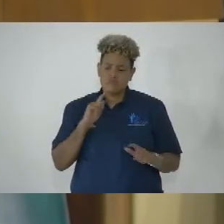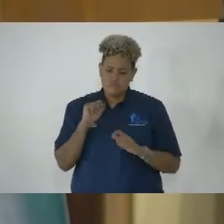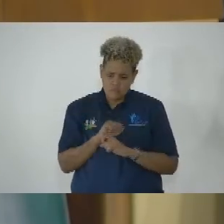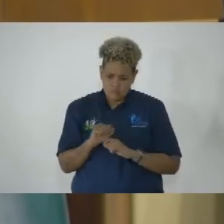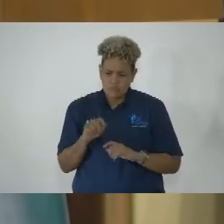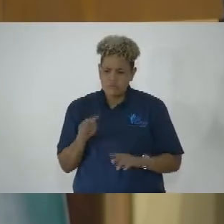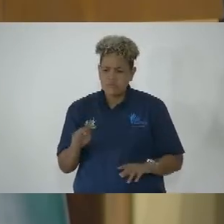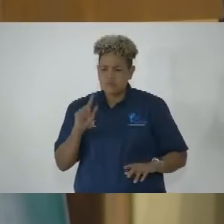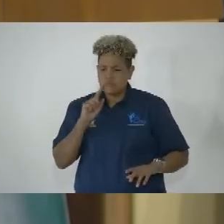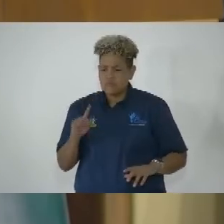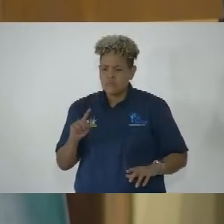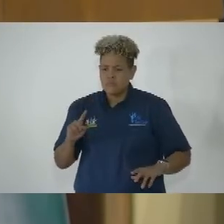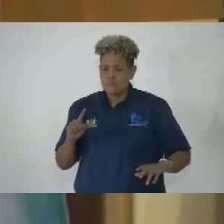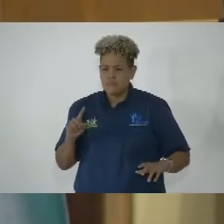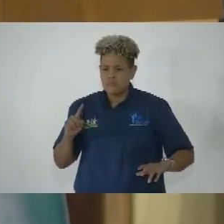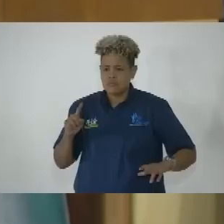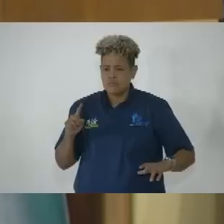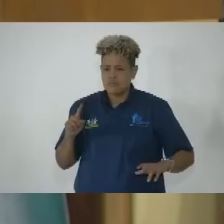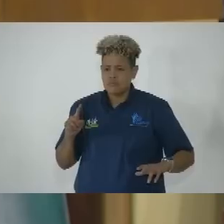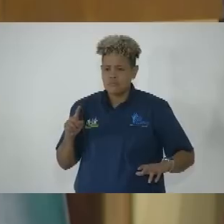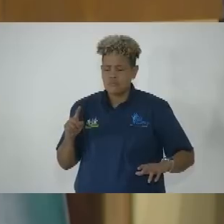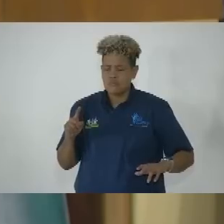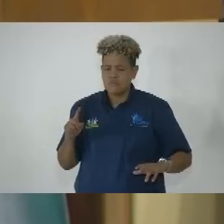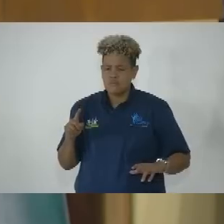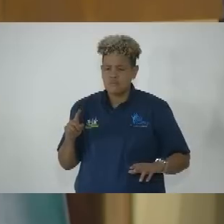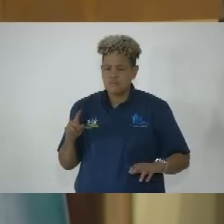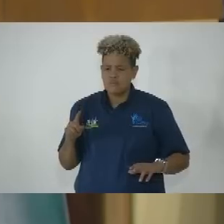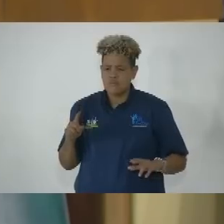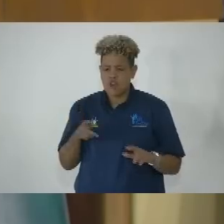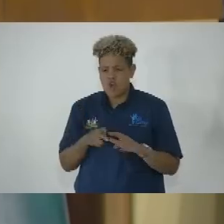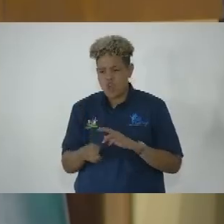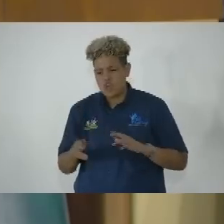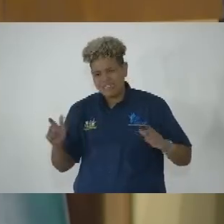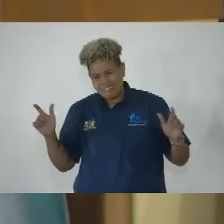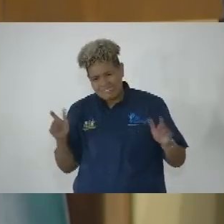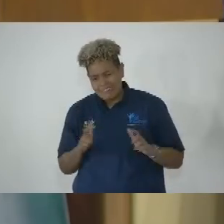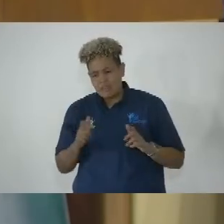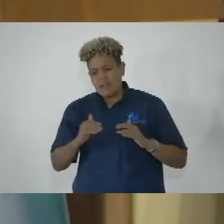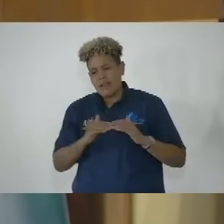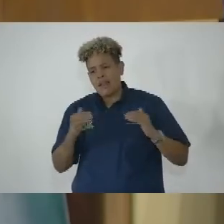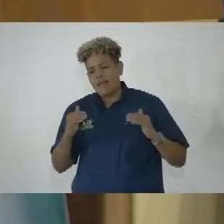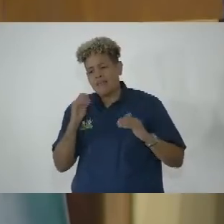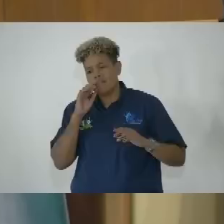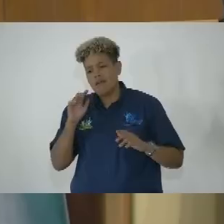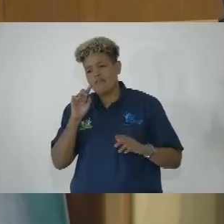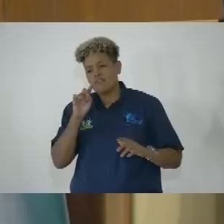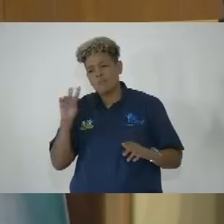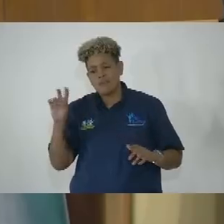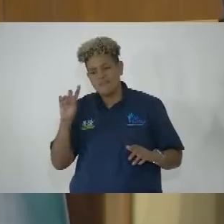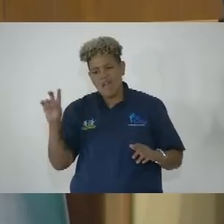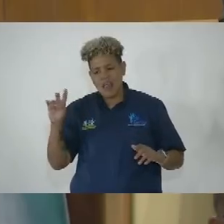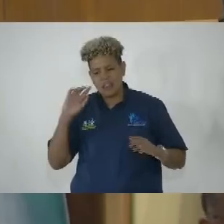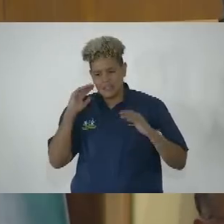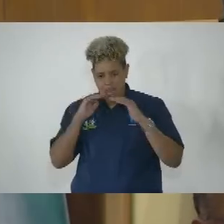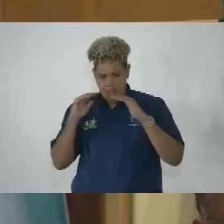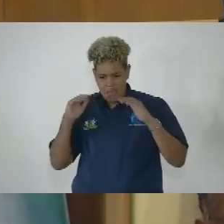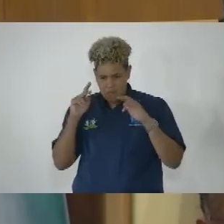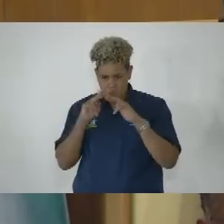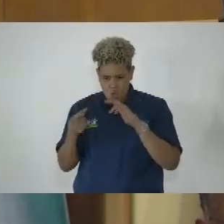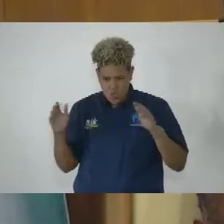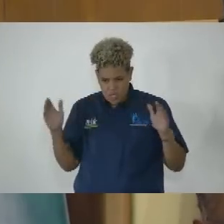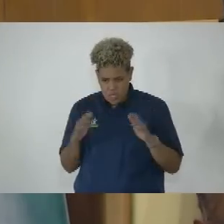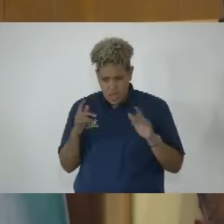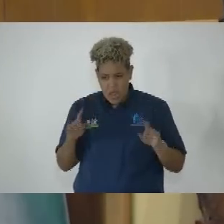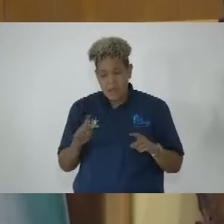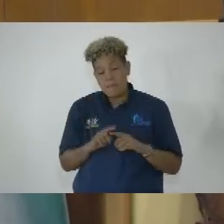to curb the level of domestic violence